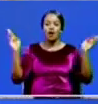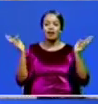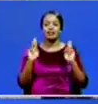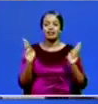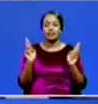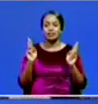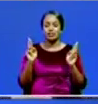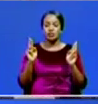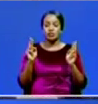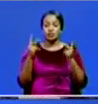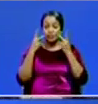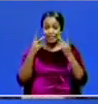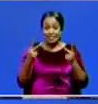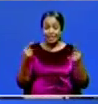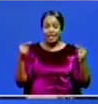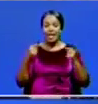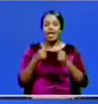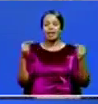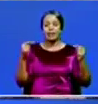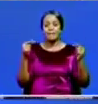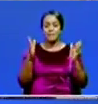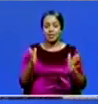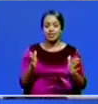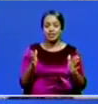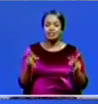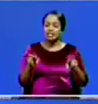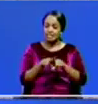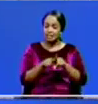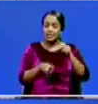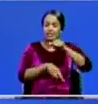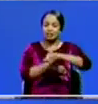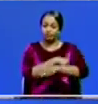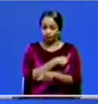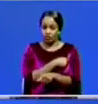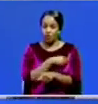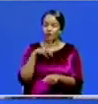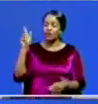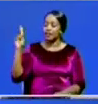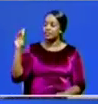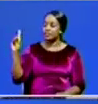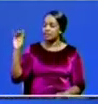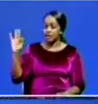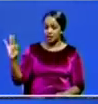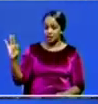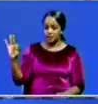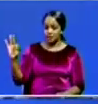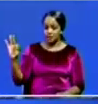enemy or receive a high-ranking guest like the Chief of the Defense Forces, General Samson